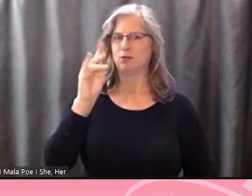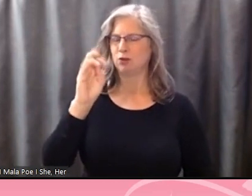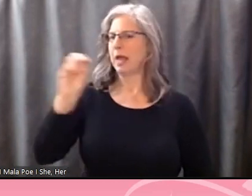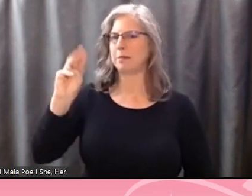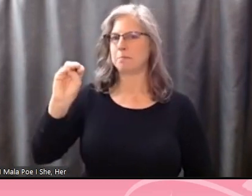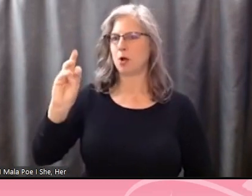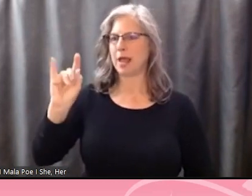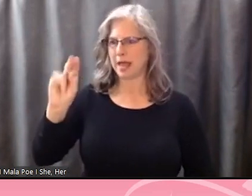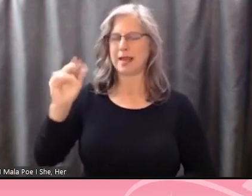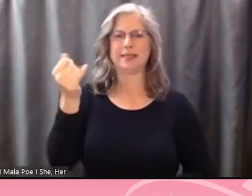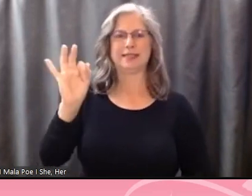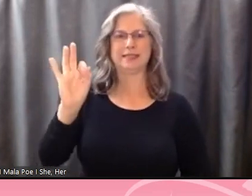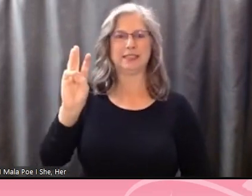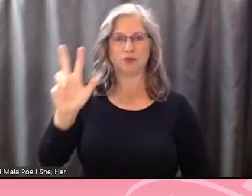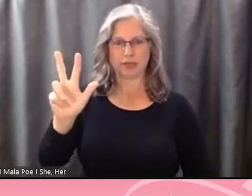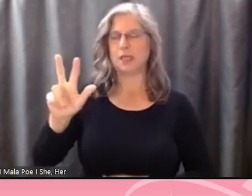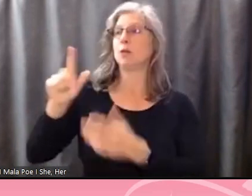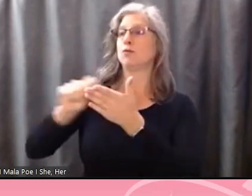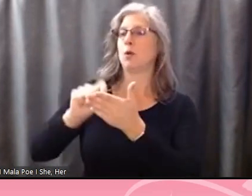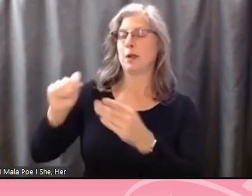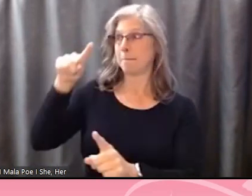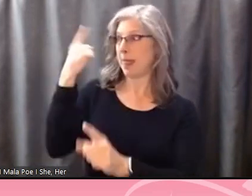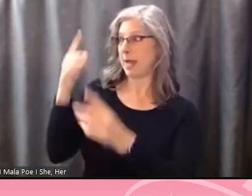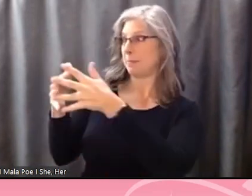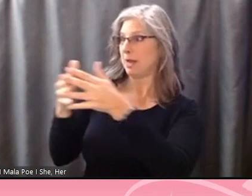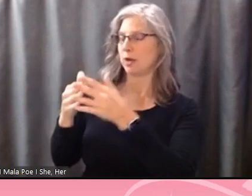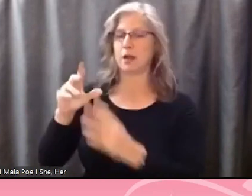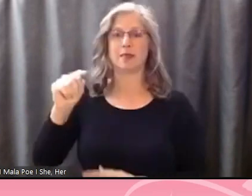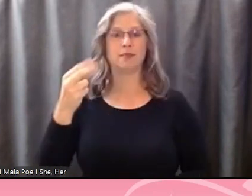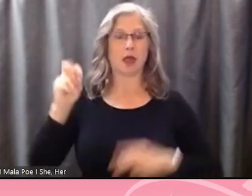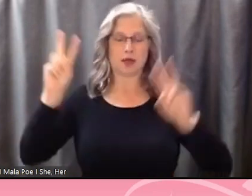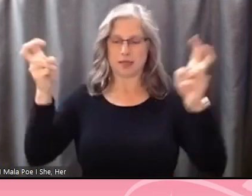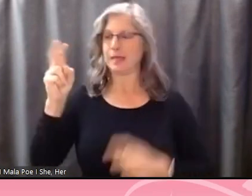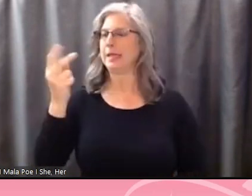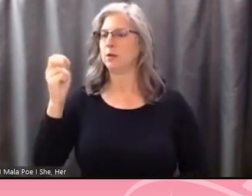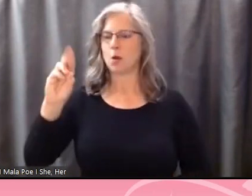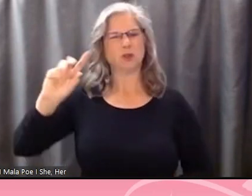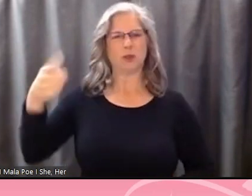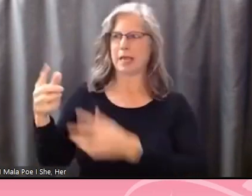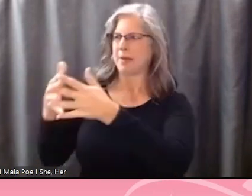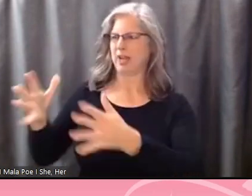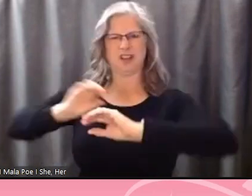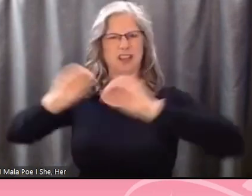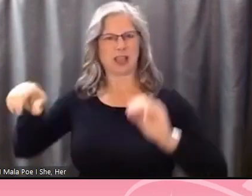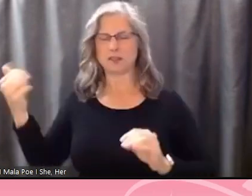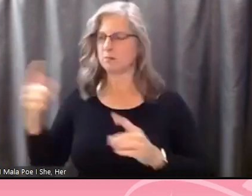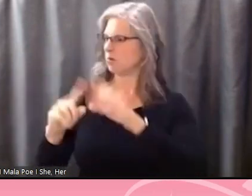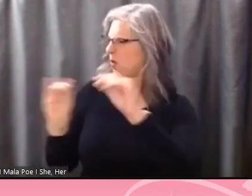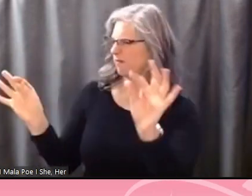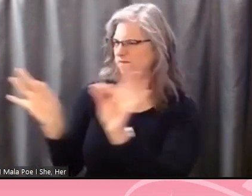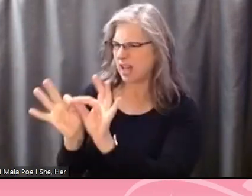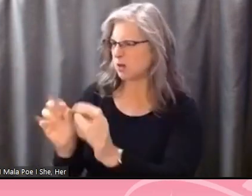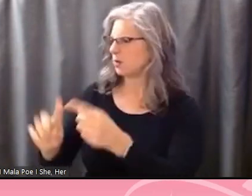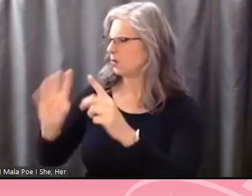1963, wrote of Black Americans, "The Negro is only an American and nothing else. They have no values